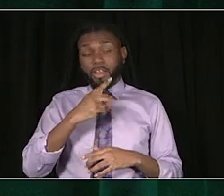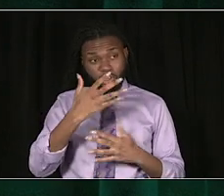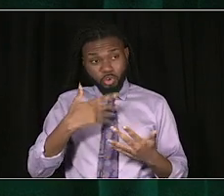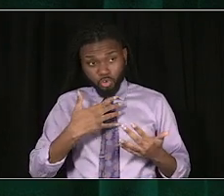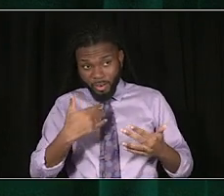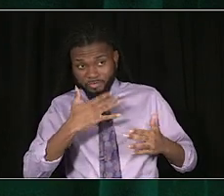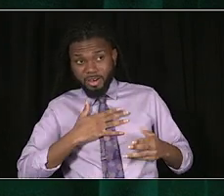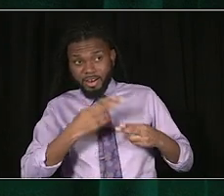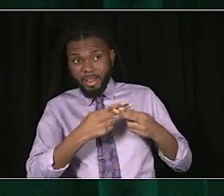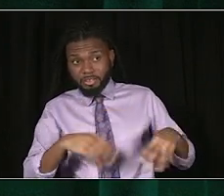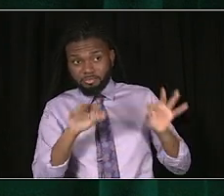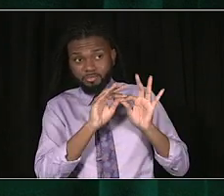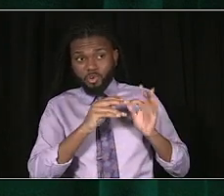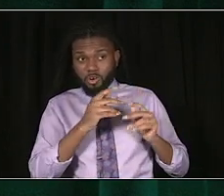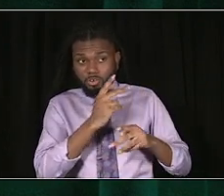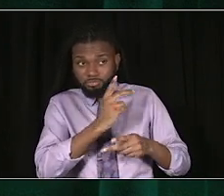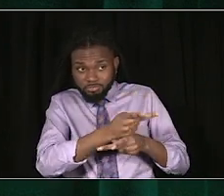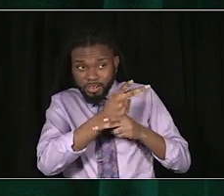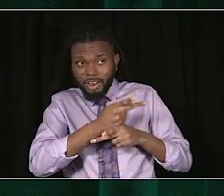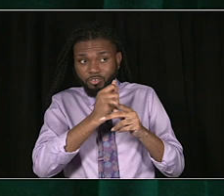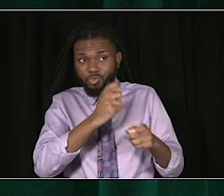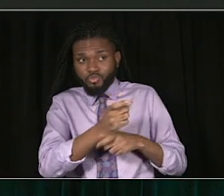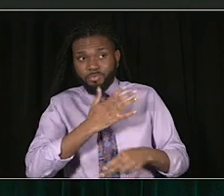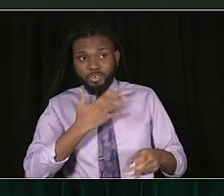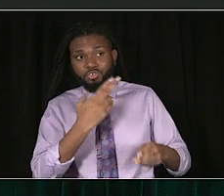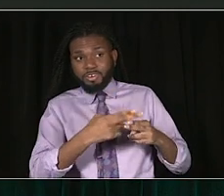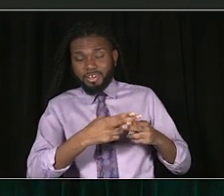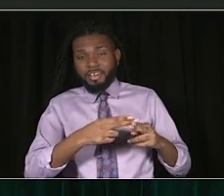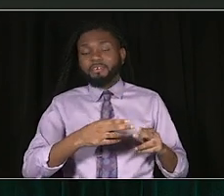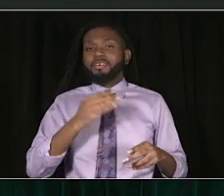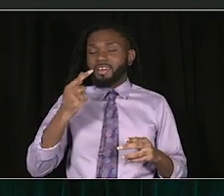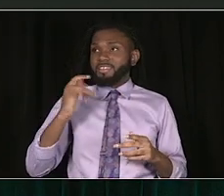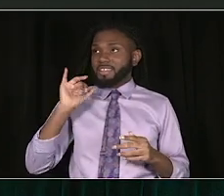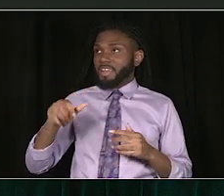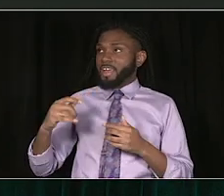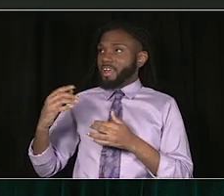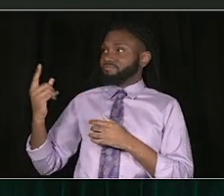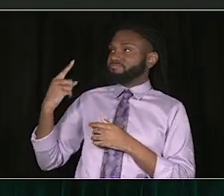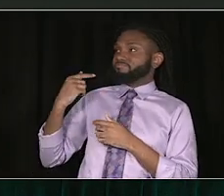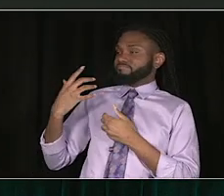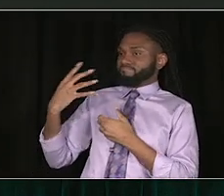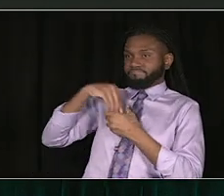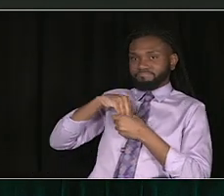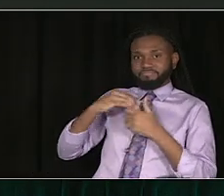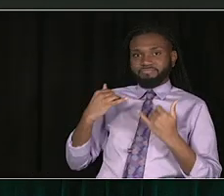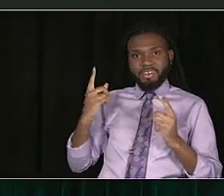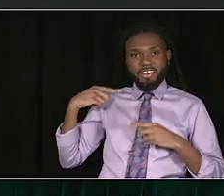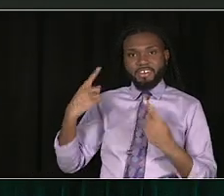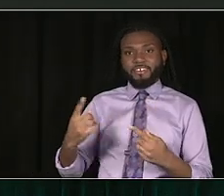name, you better not mess up my good name, my good name that I put out there. And I take that, that's really internalized with